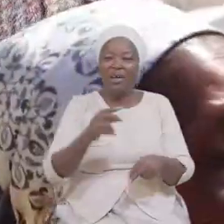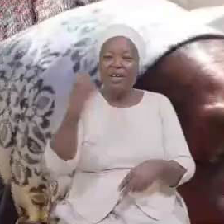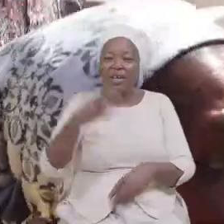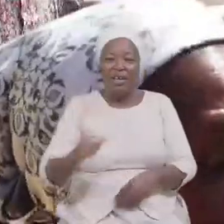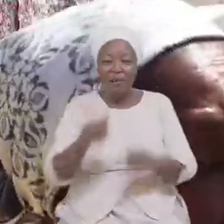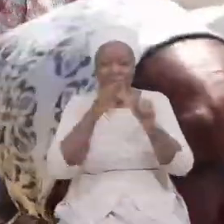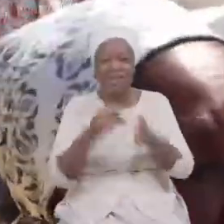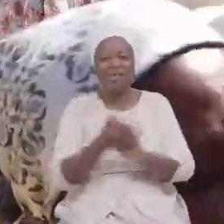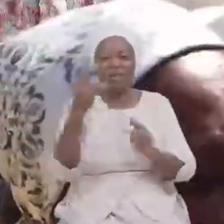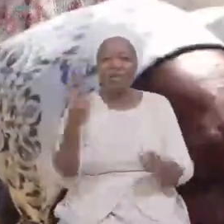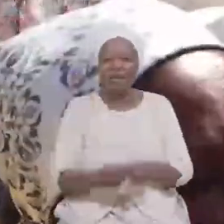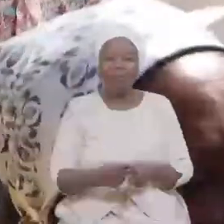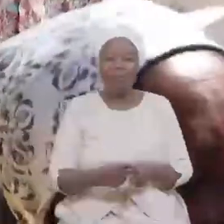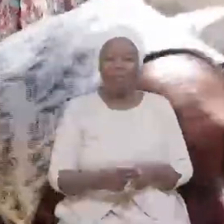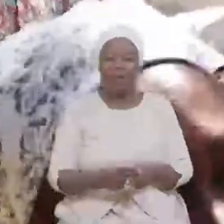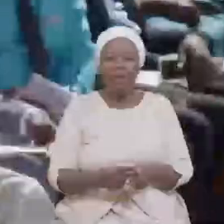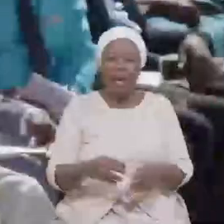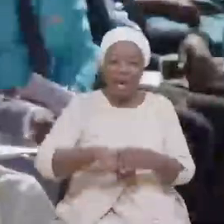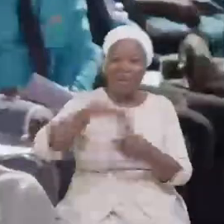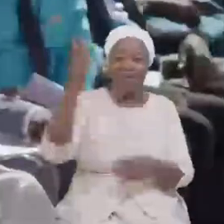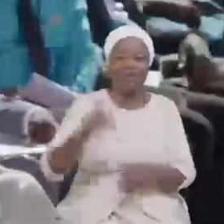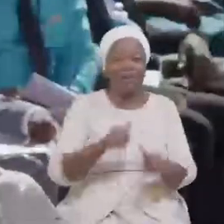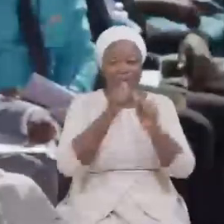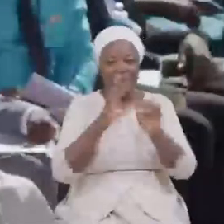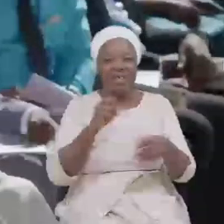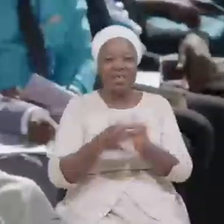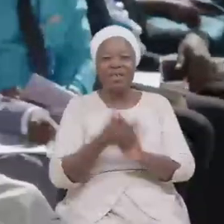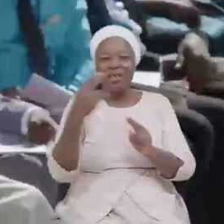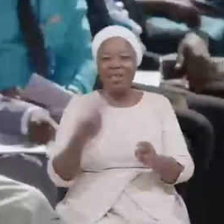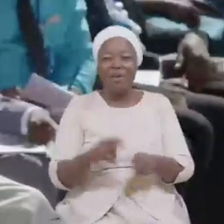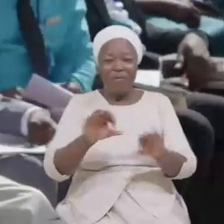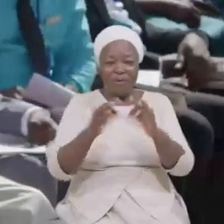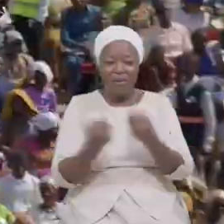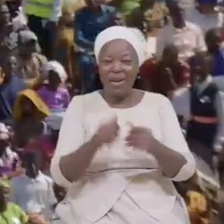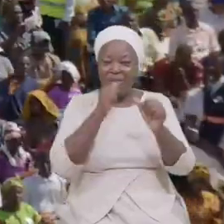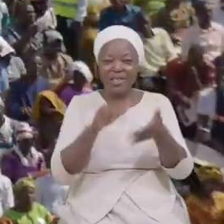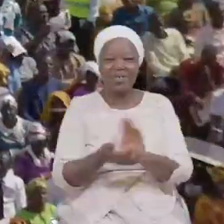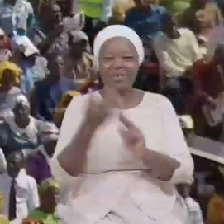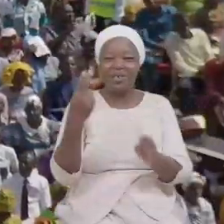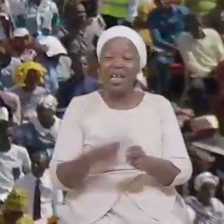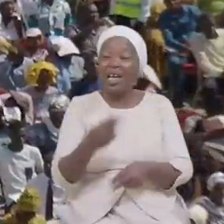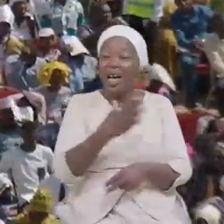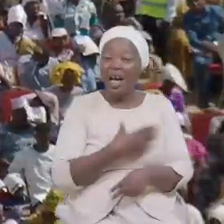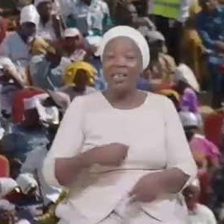blessing, external blessing, family blessing, answers to